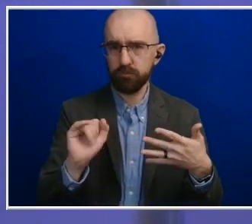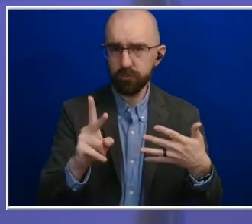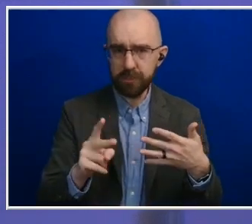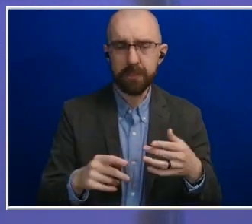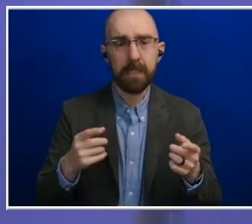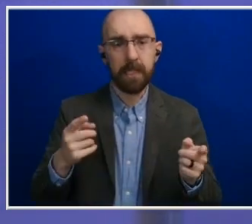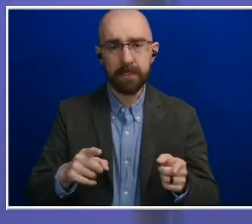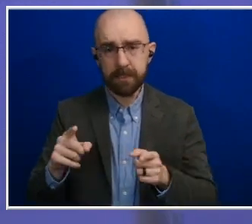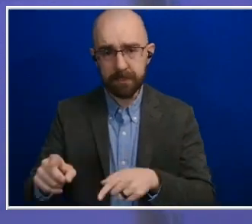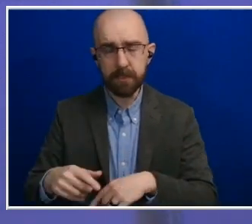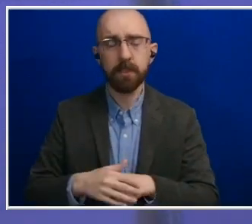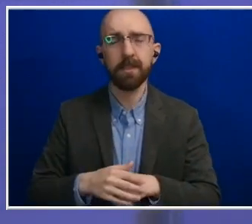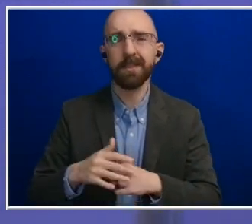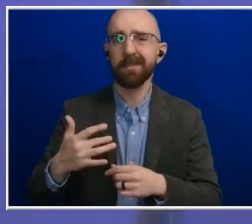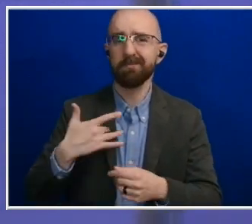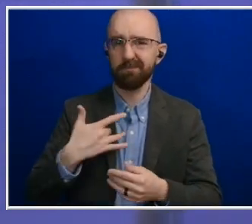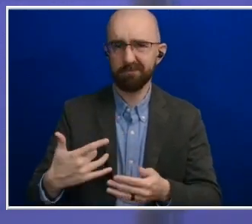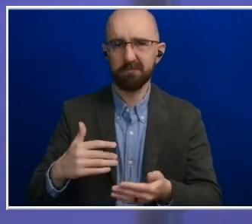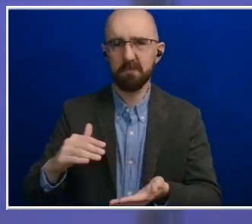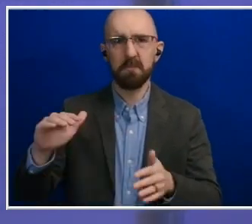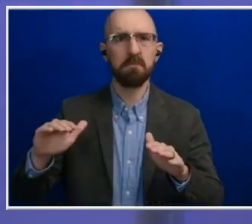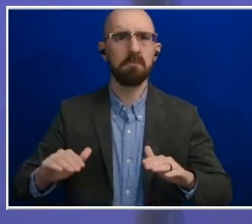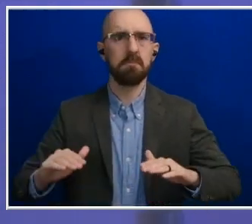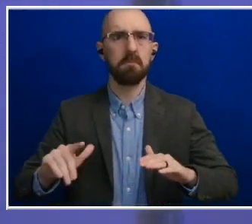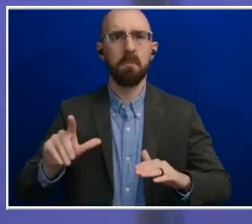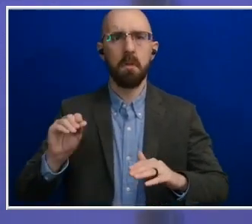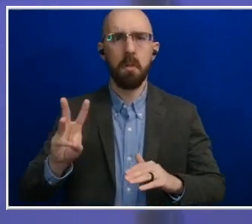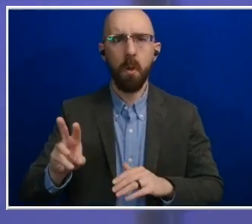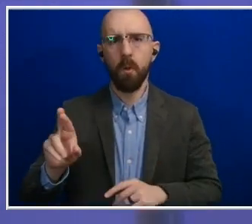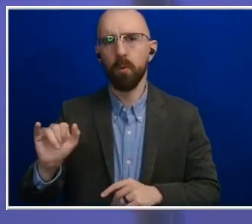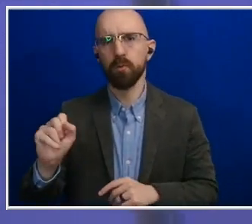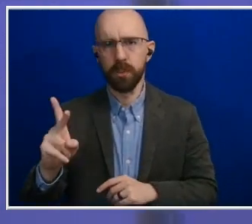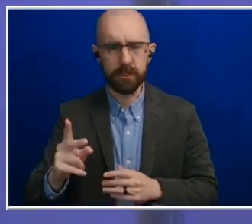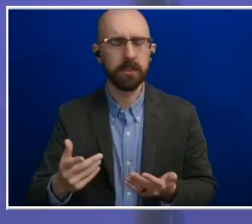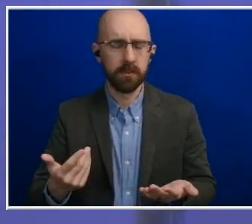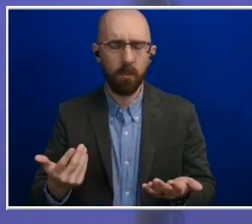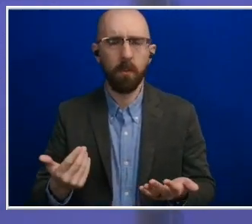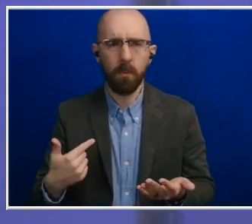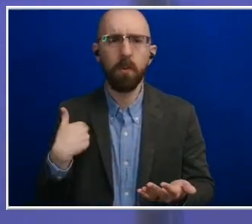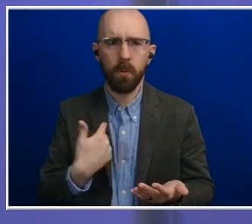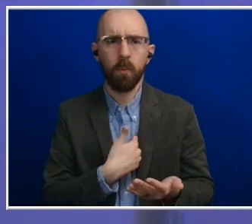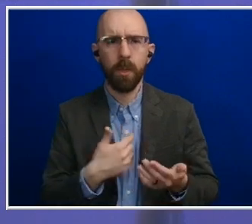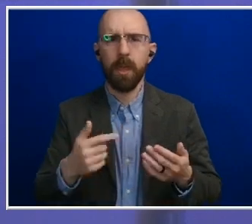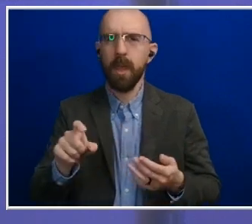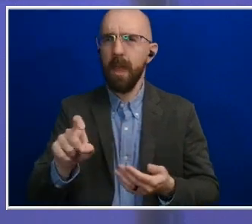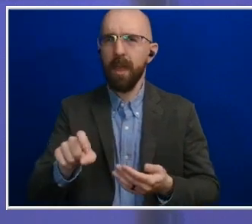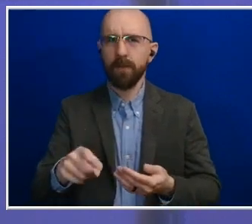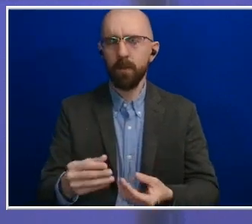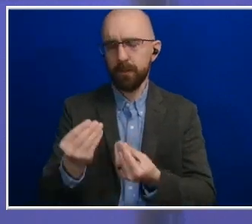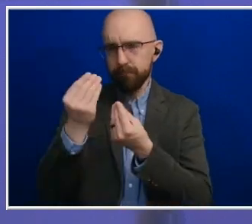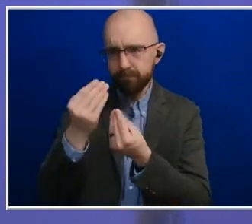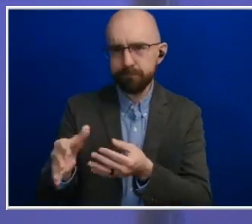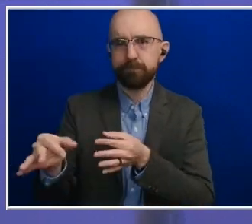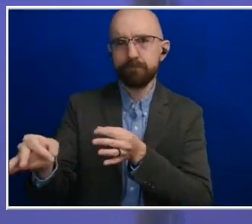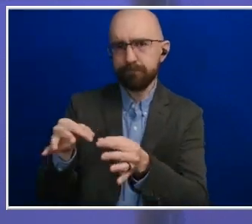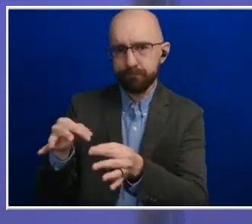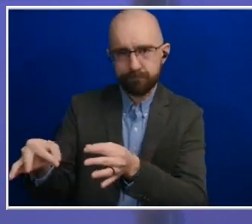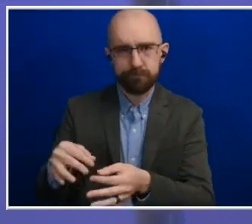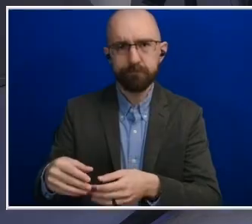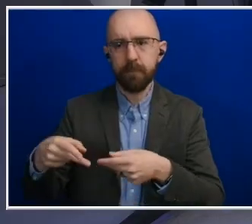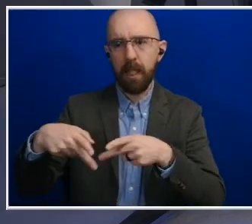they are low risk. And so basically we have to inform the patient fully and let them make that decision to go